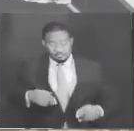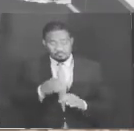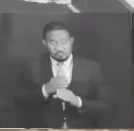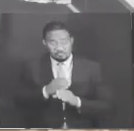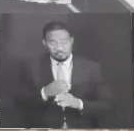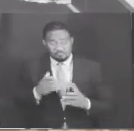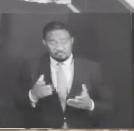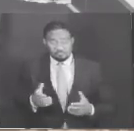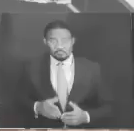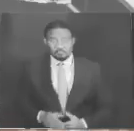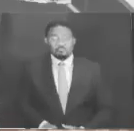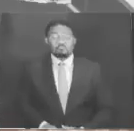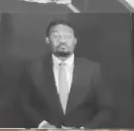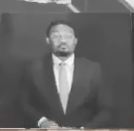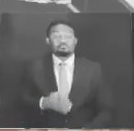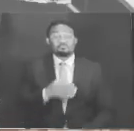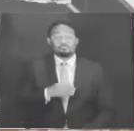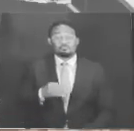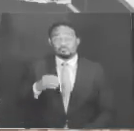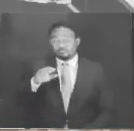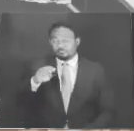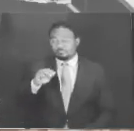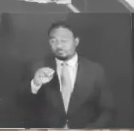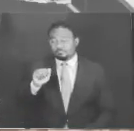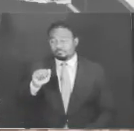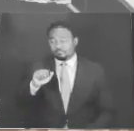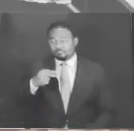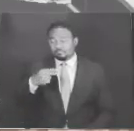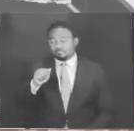as Mahama Kesi.